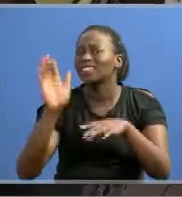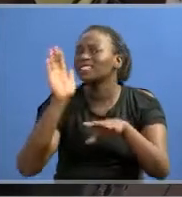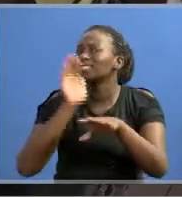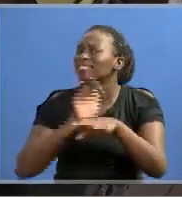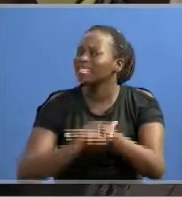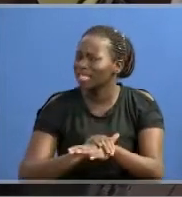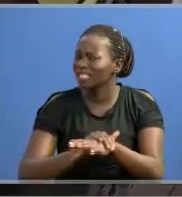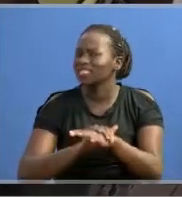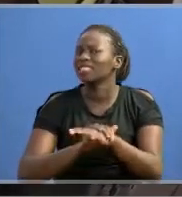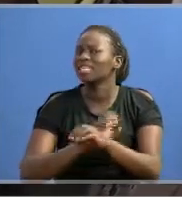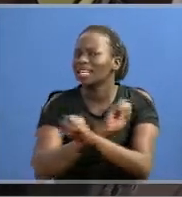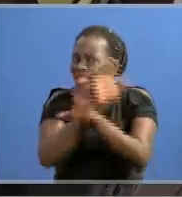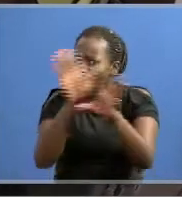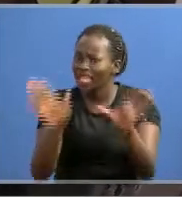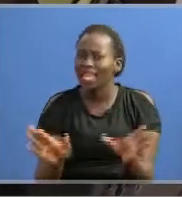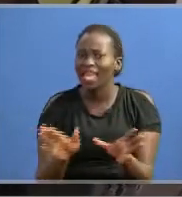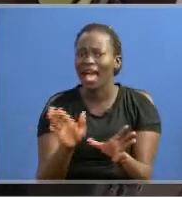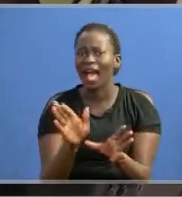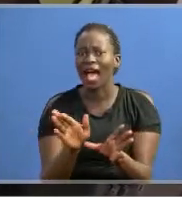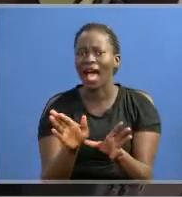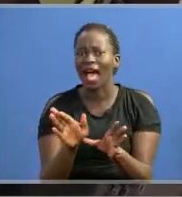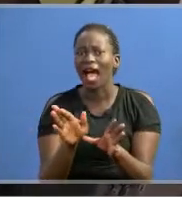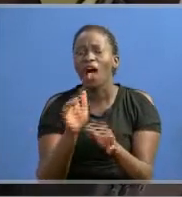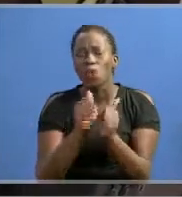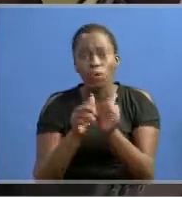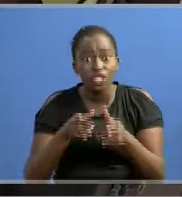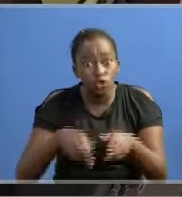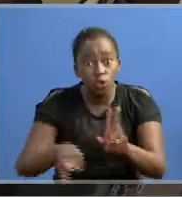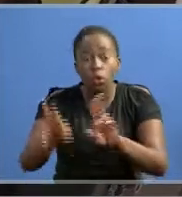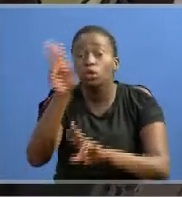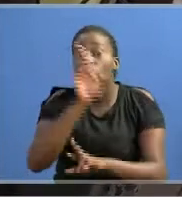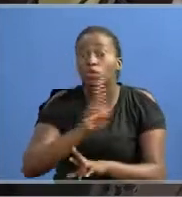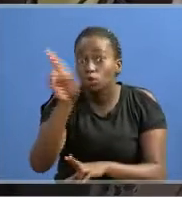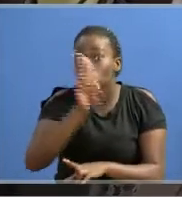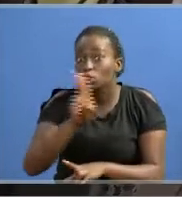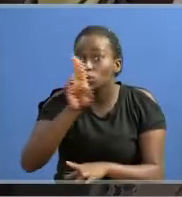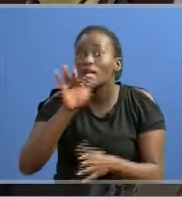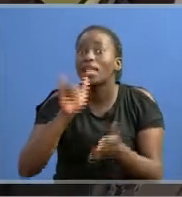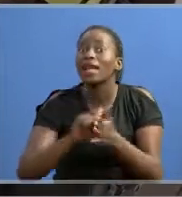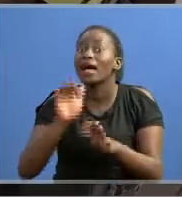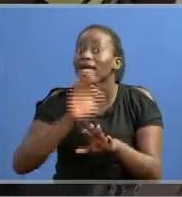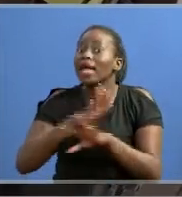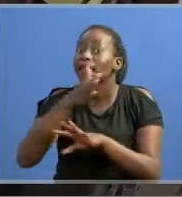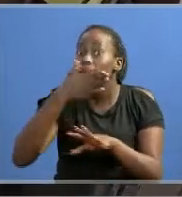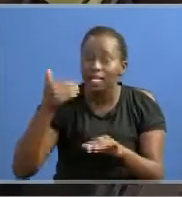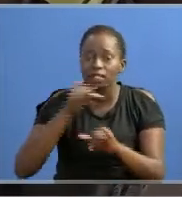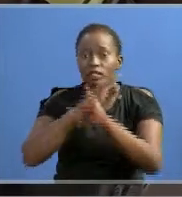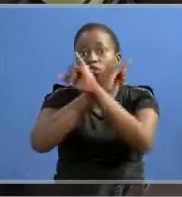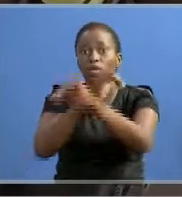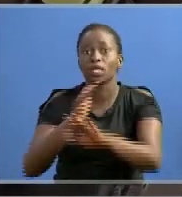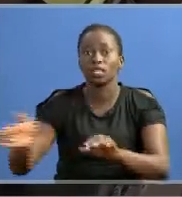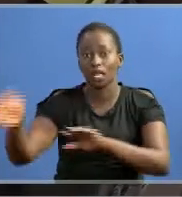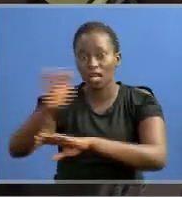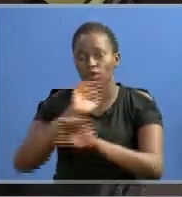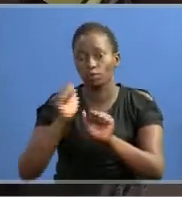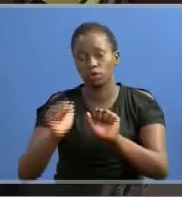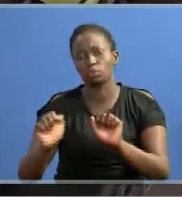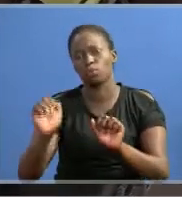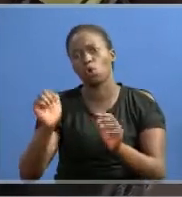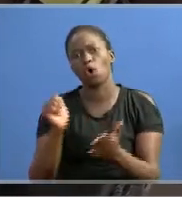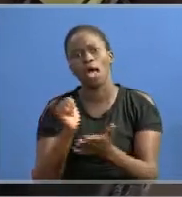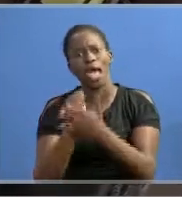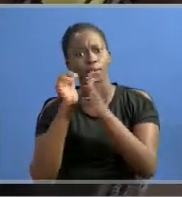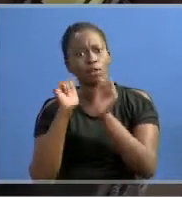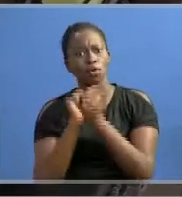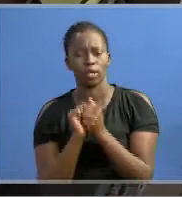mwafaka ni barabara gani tutatumia kupata the best insurance covers zenye tutasaidika nazo, kwa